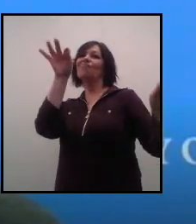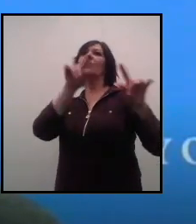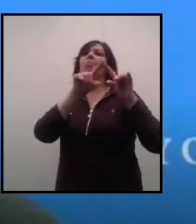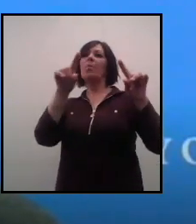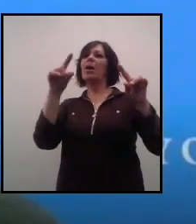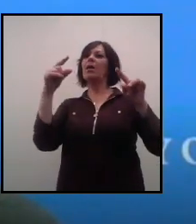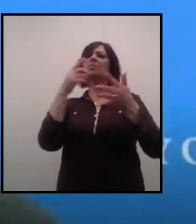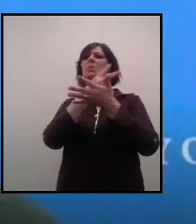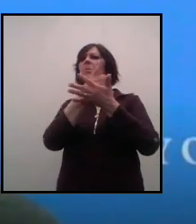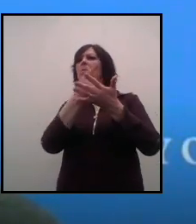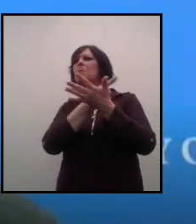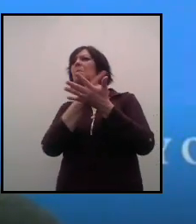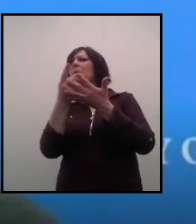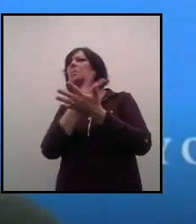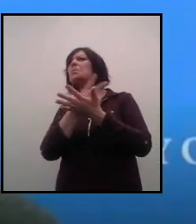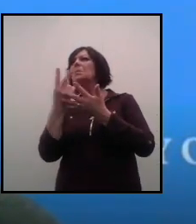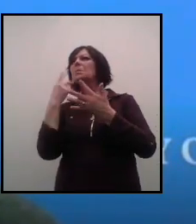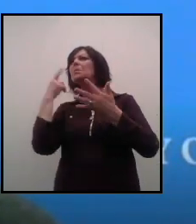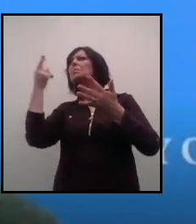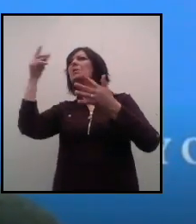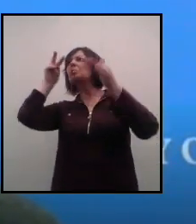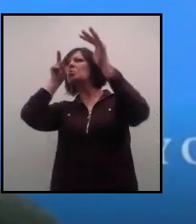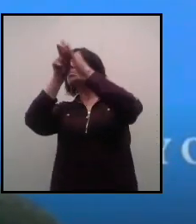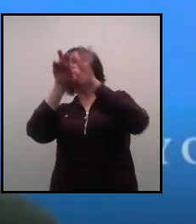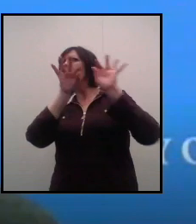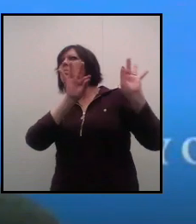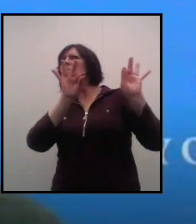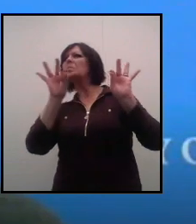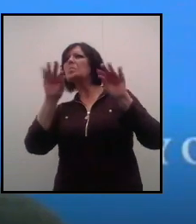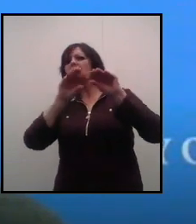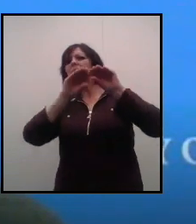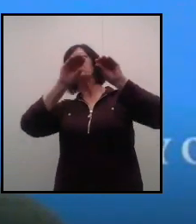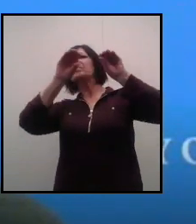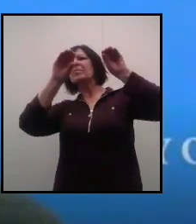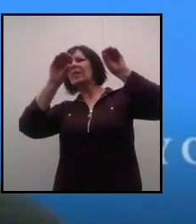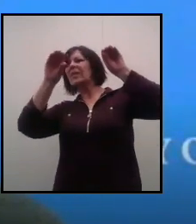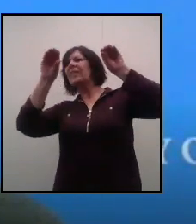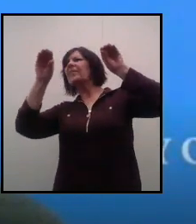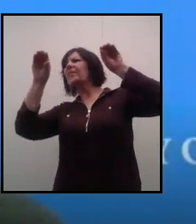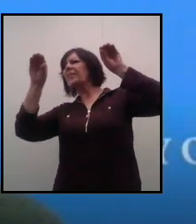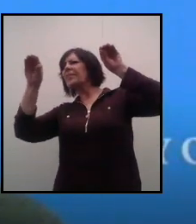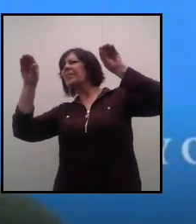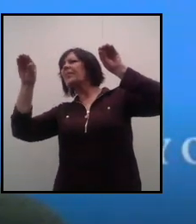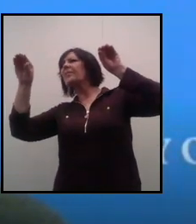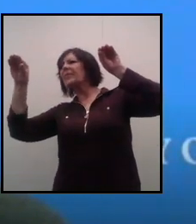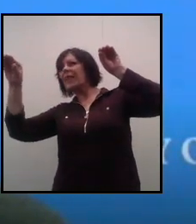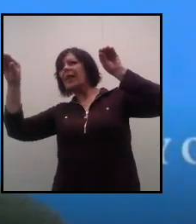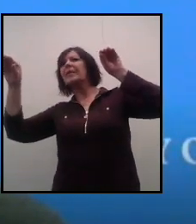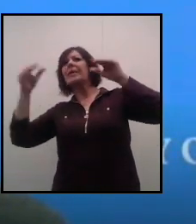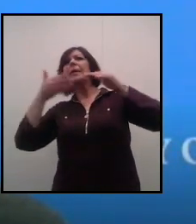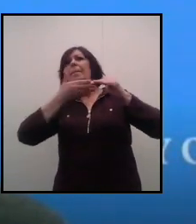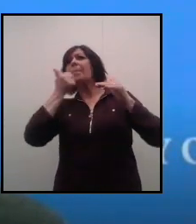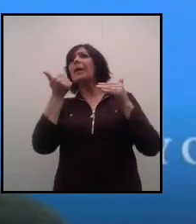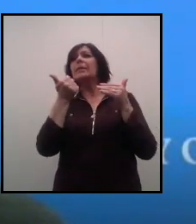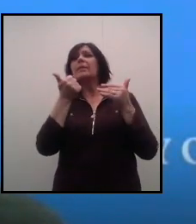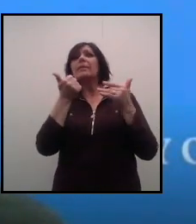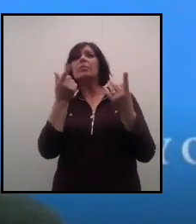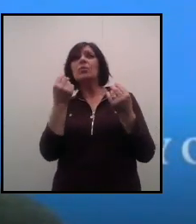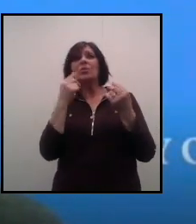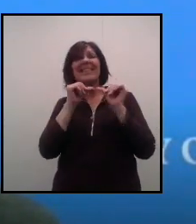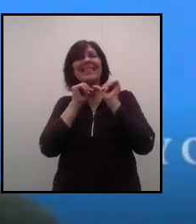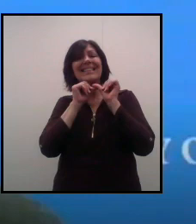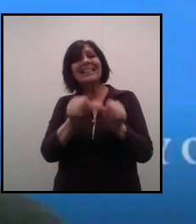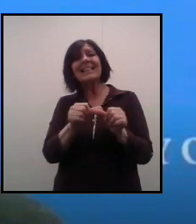we've seen continues the trend of just keeping it flattened going forward. And the best way to prevent that is to just do smart